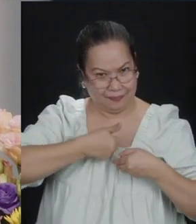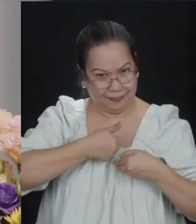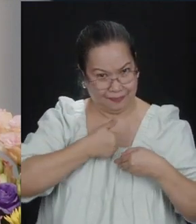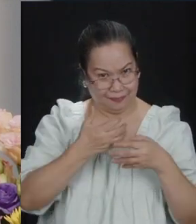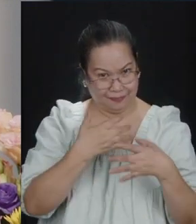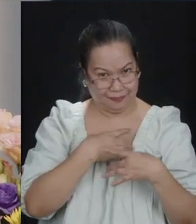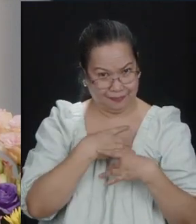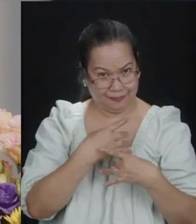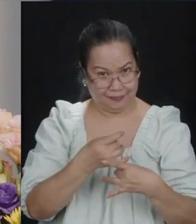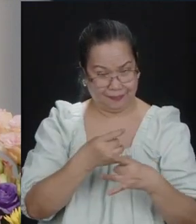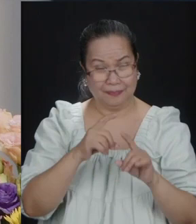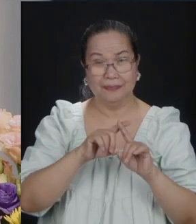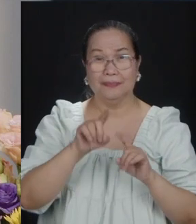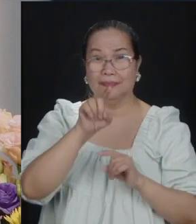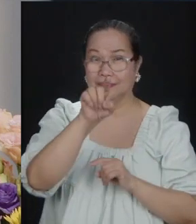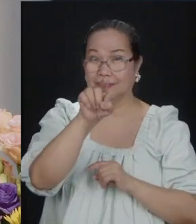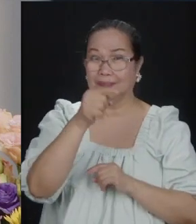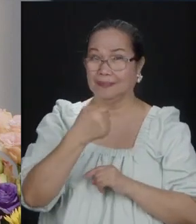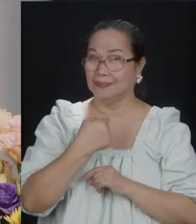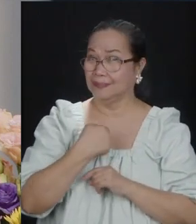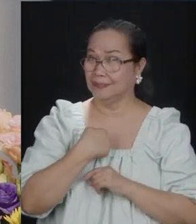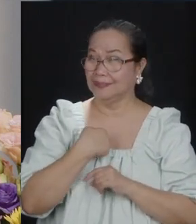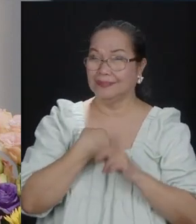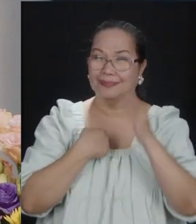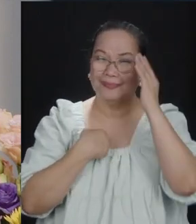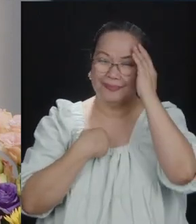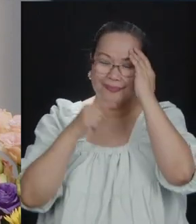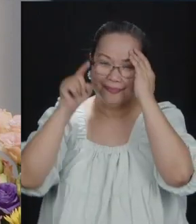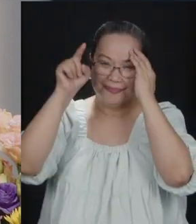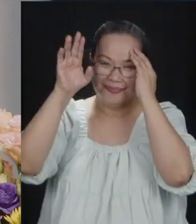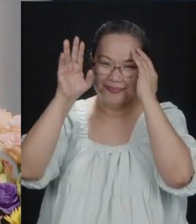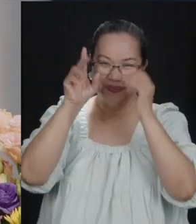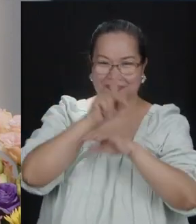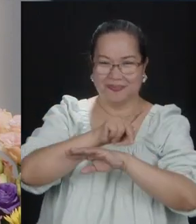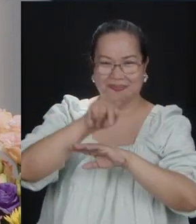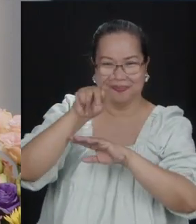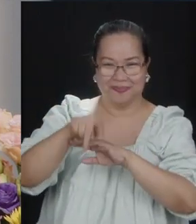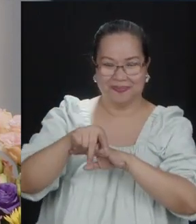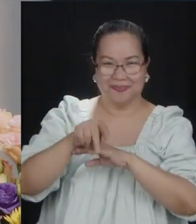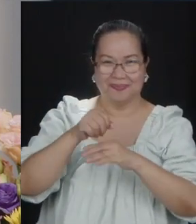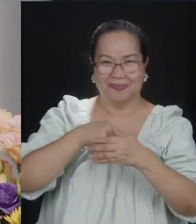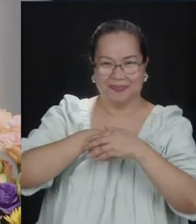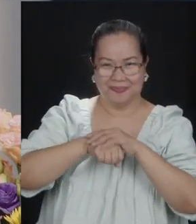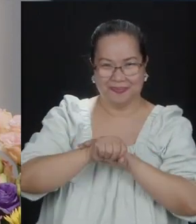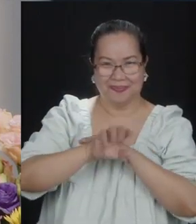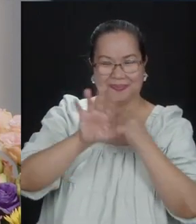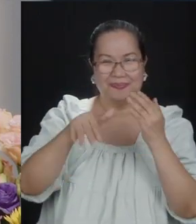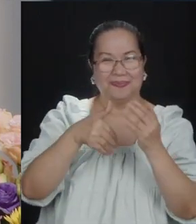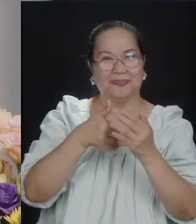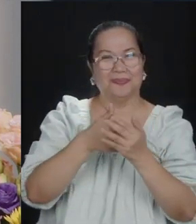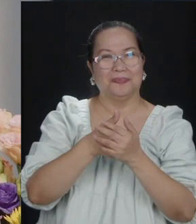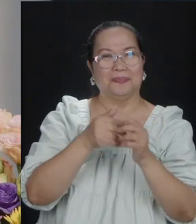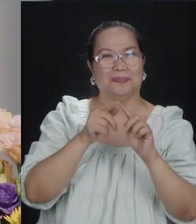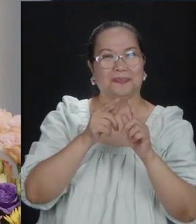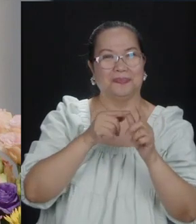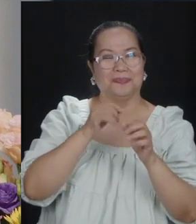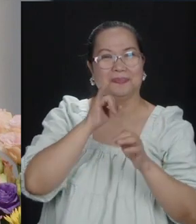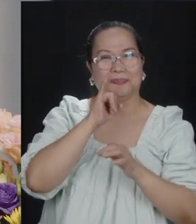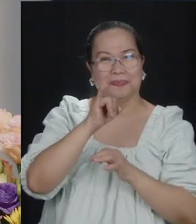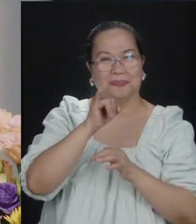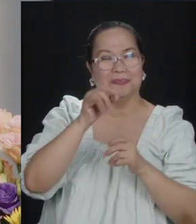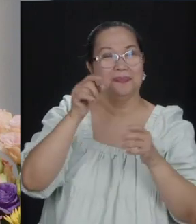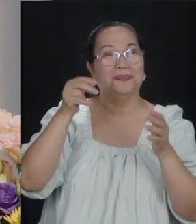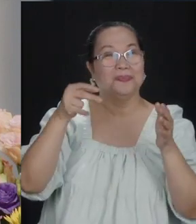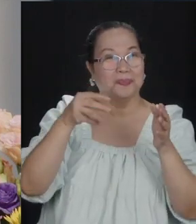desire, yet you and I know that it was God's plan for her to bear children all along, and it will